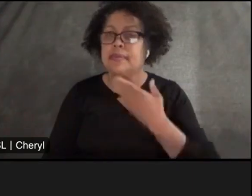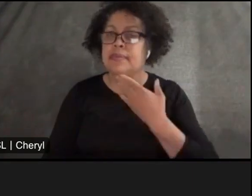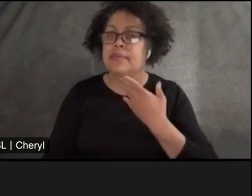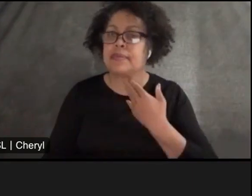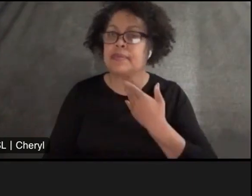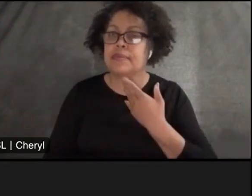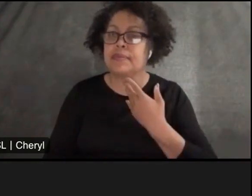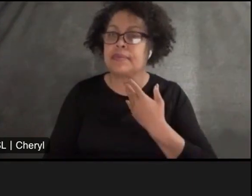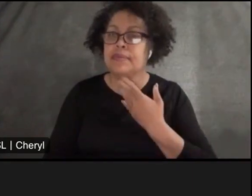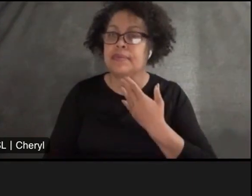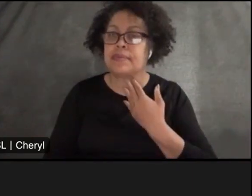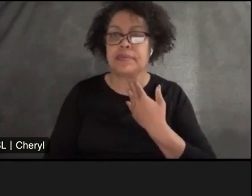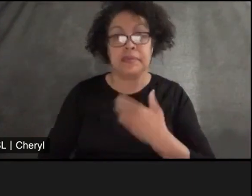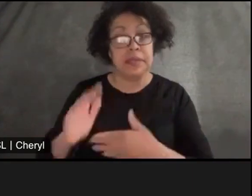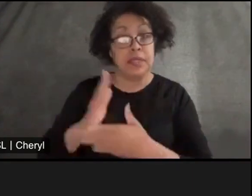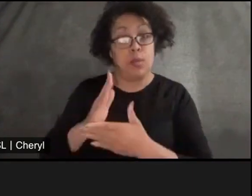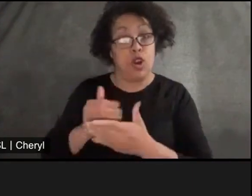Partner and closest friends.